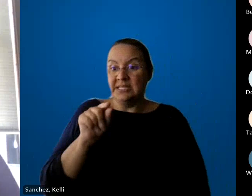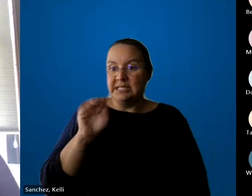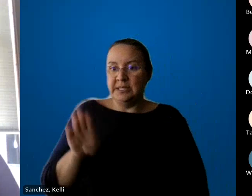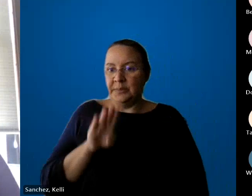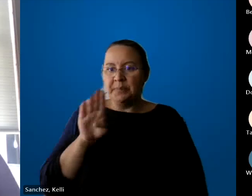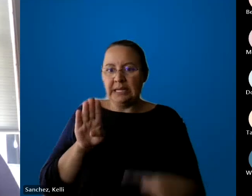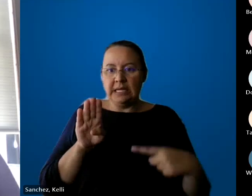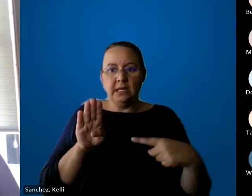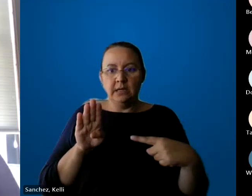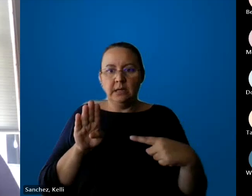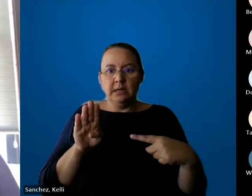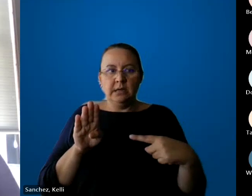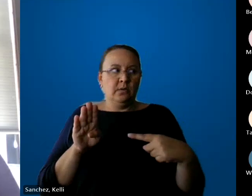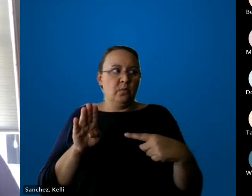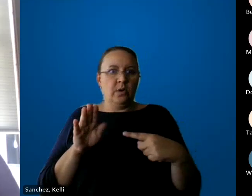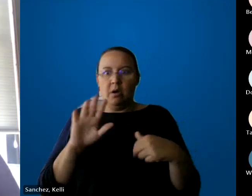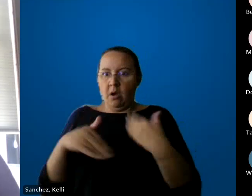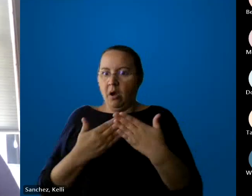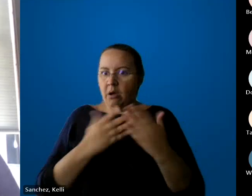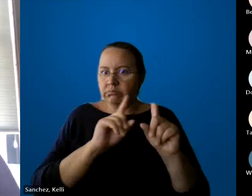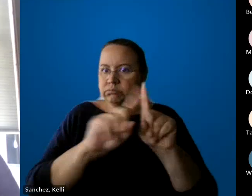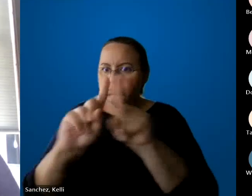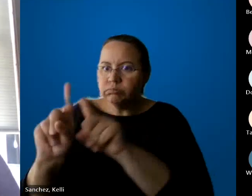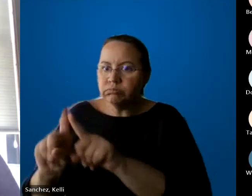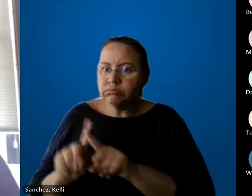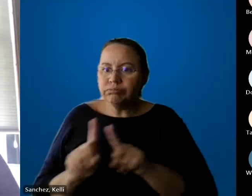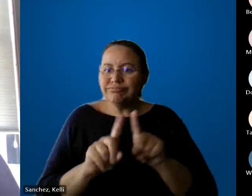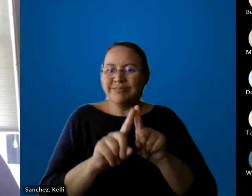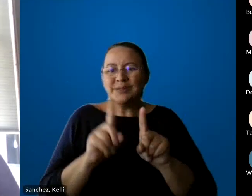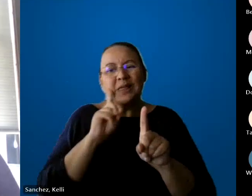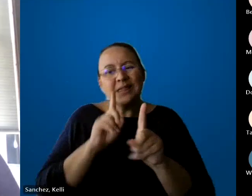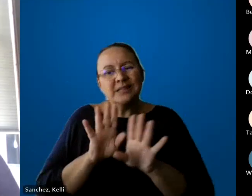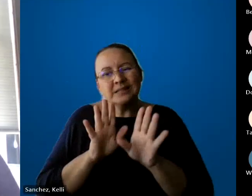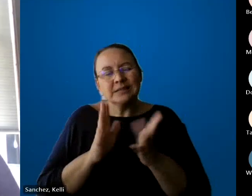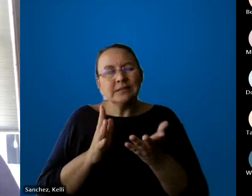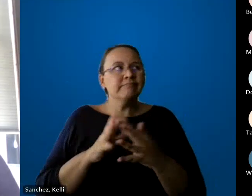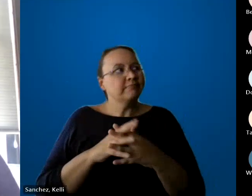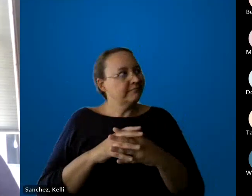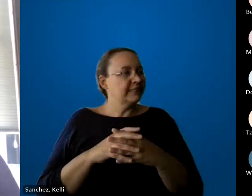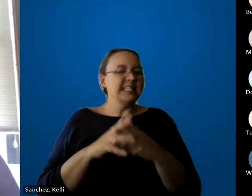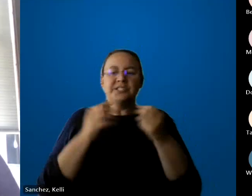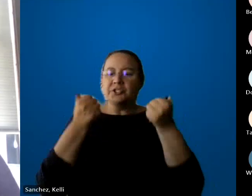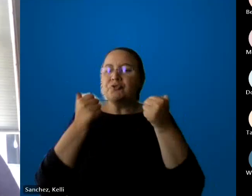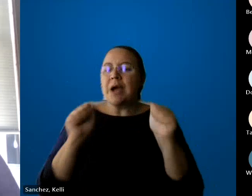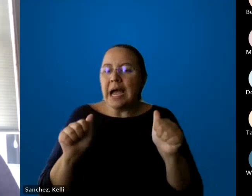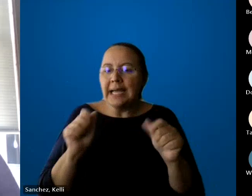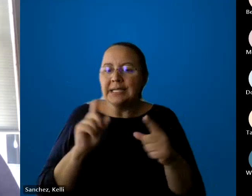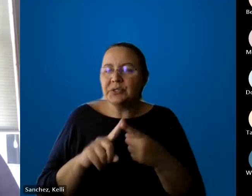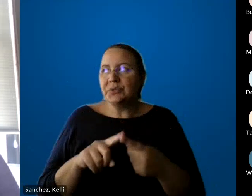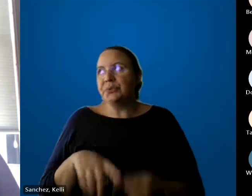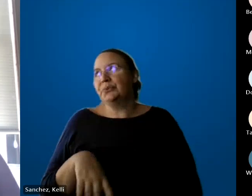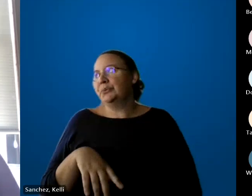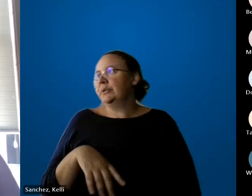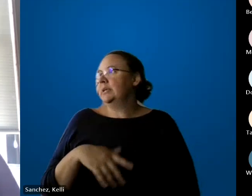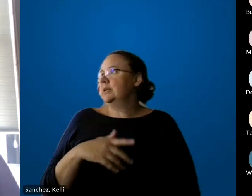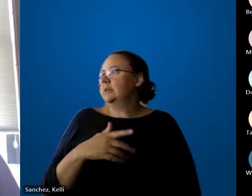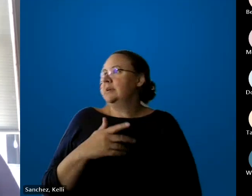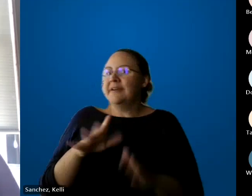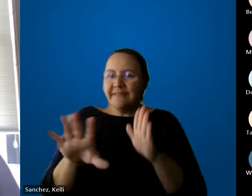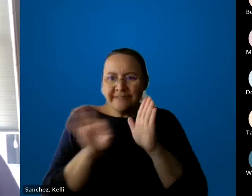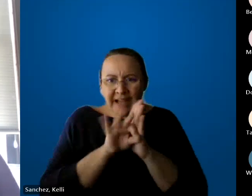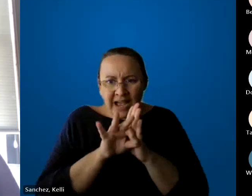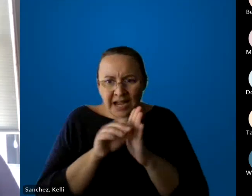We're not all one thing. Everybody's different. So I think it's just like trying to find what is